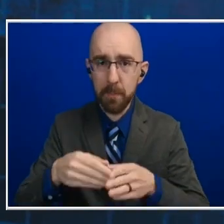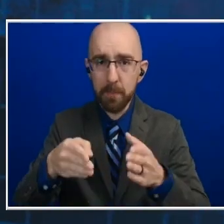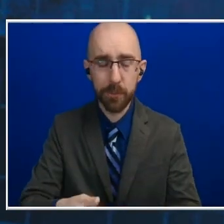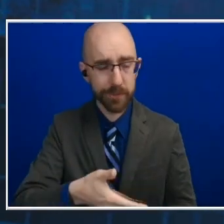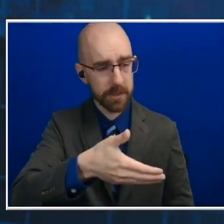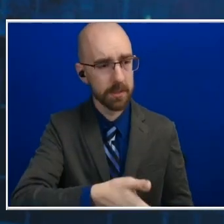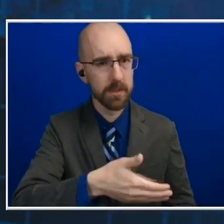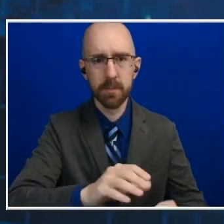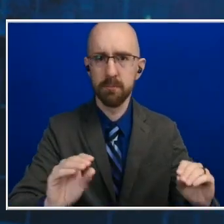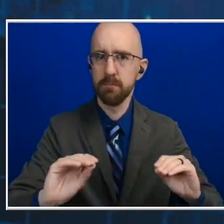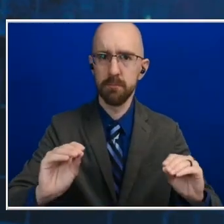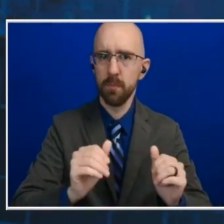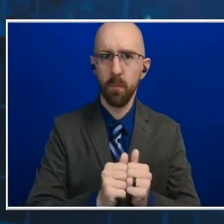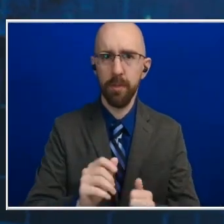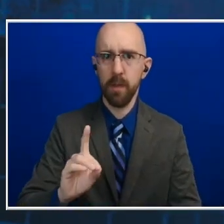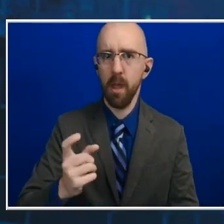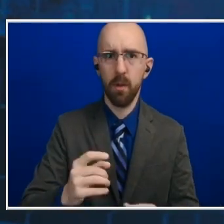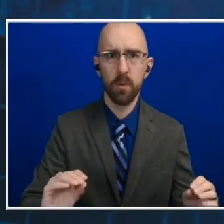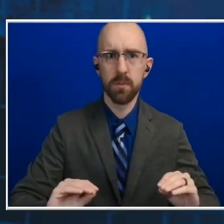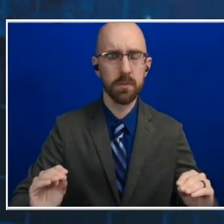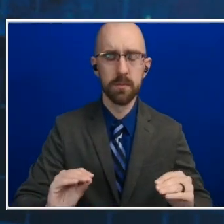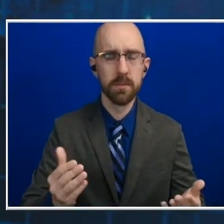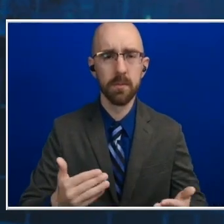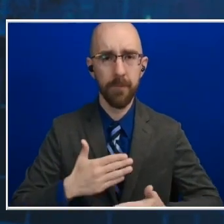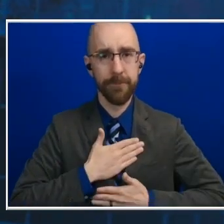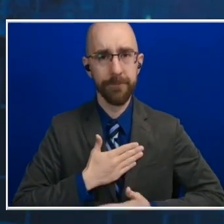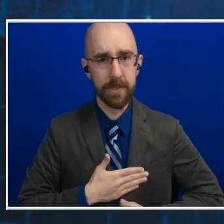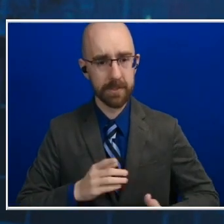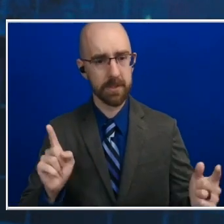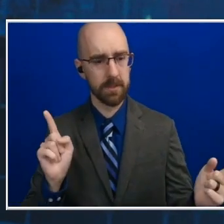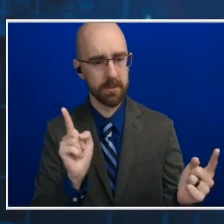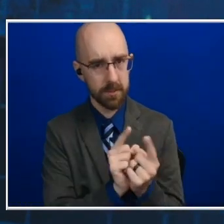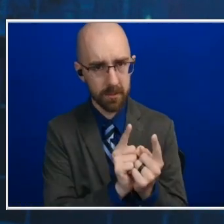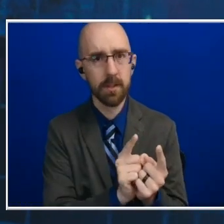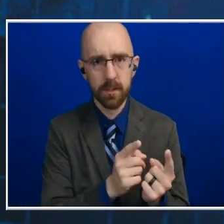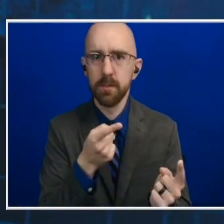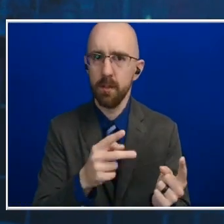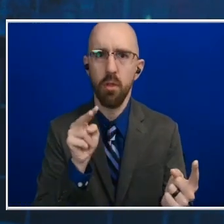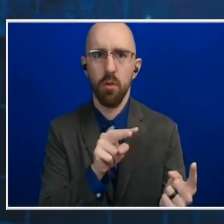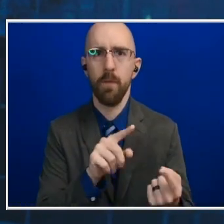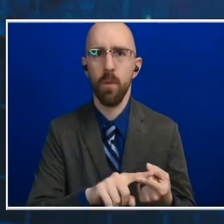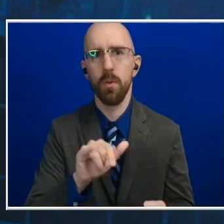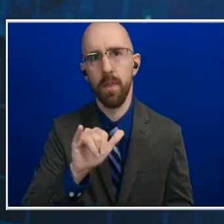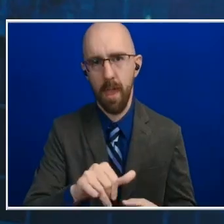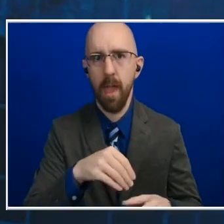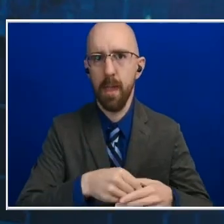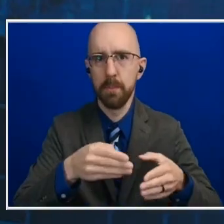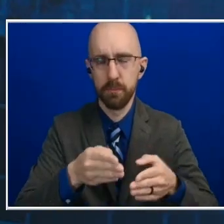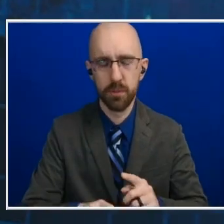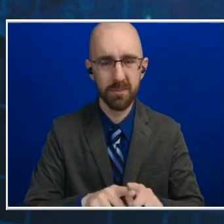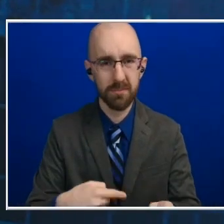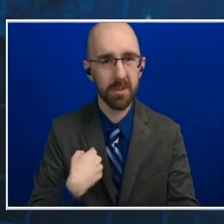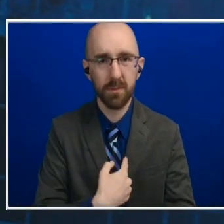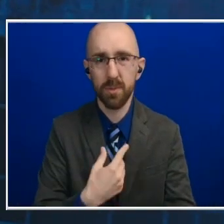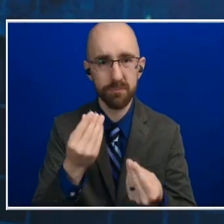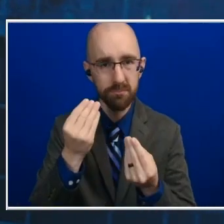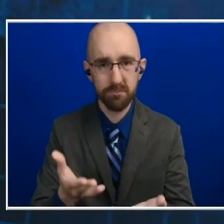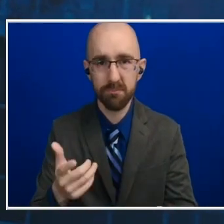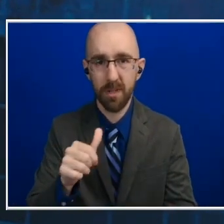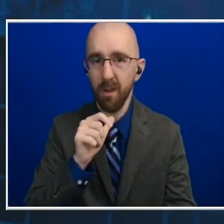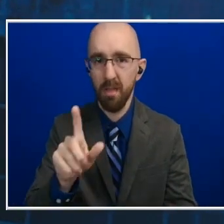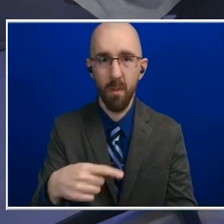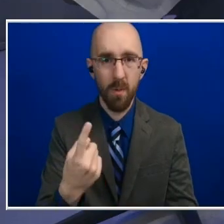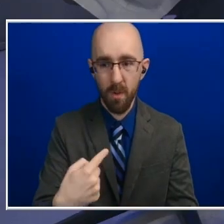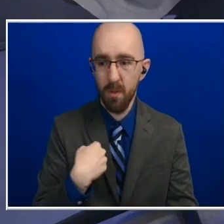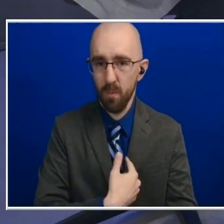being able to physically meet somebody and stuff, a lot of them are looking forward to that and stuff. But we just ultimately let them know, hey, you're not alone. We're all here for you. Yeah,